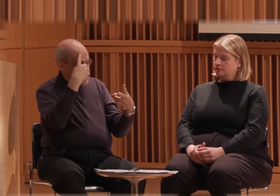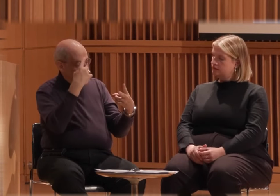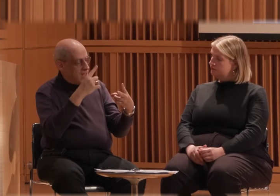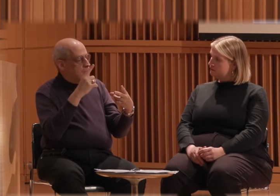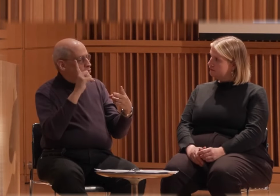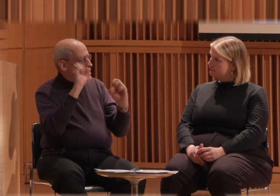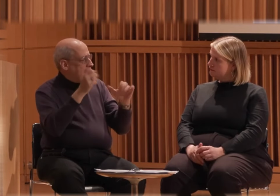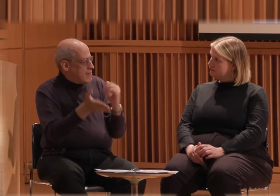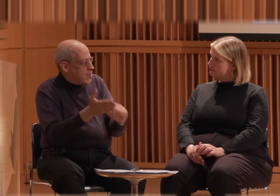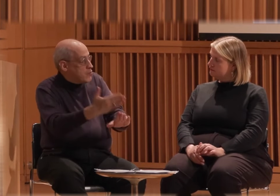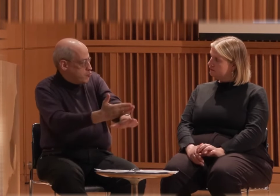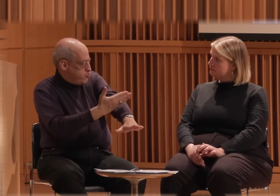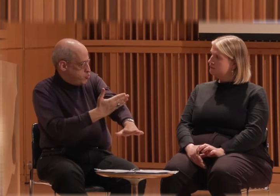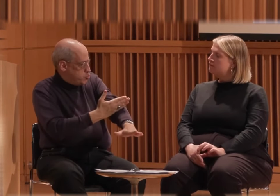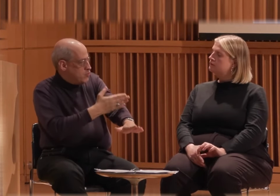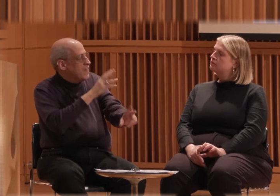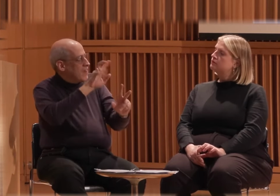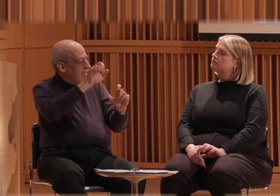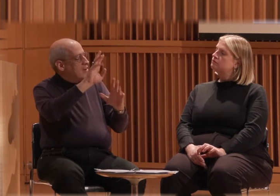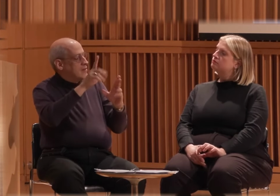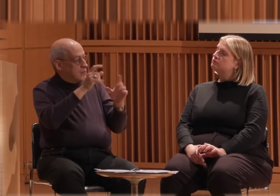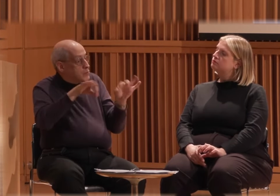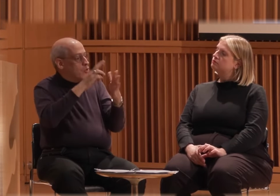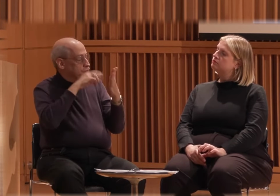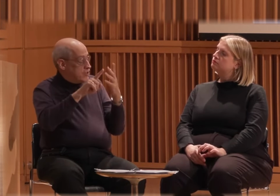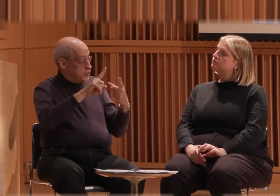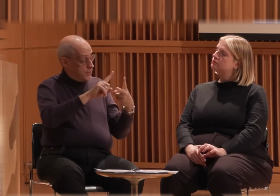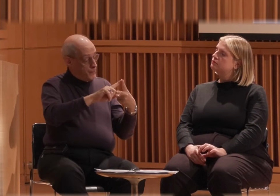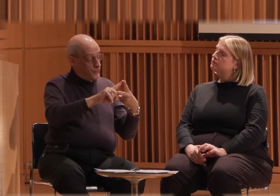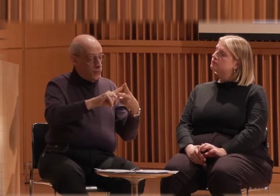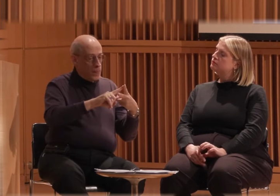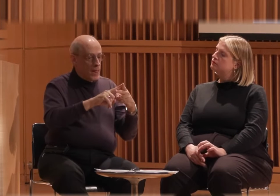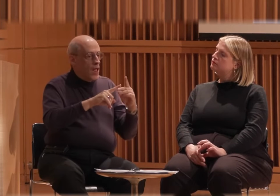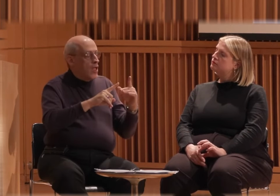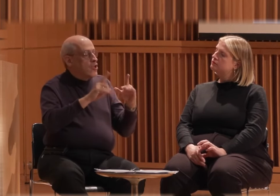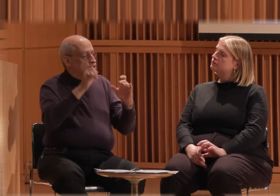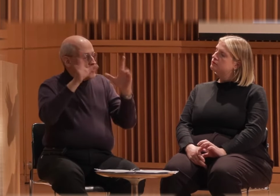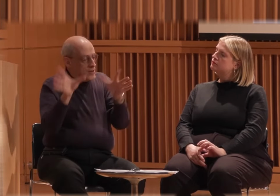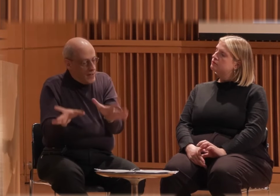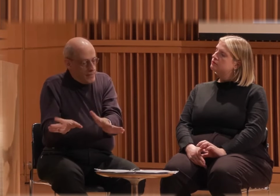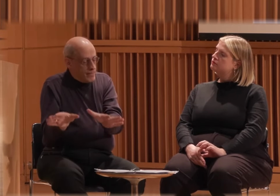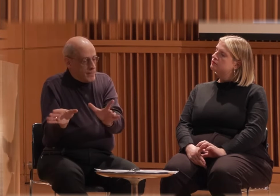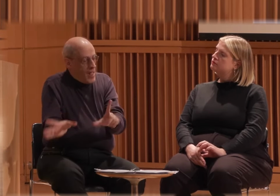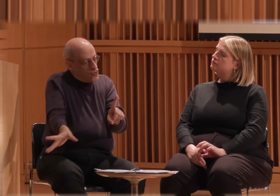I think could improve this kind of very important research. One is to actually graft it to